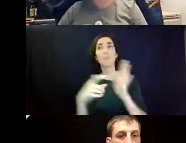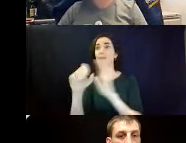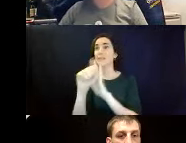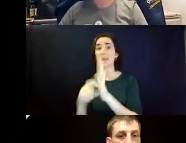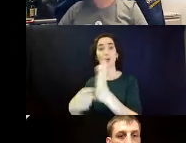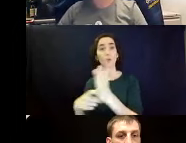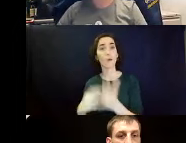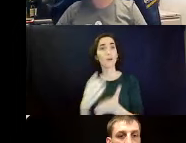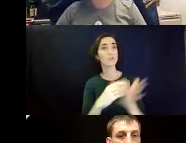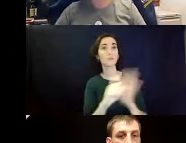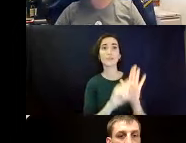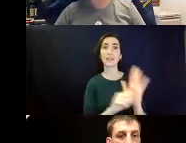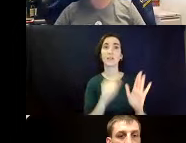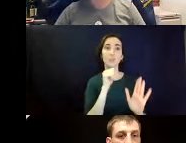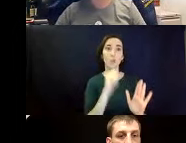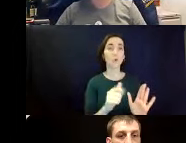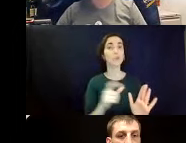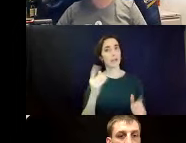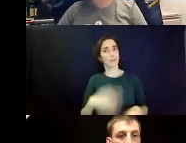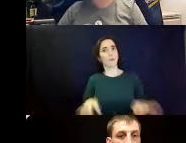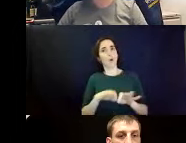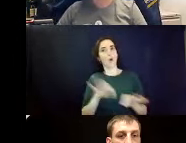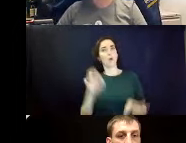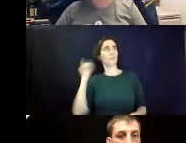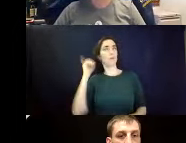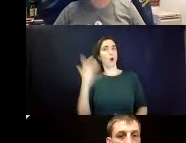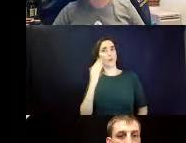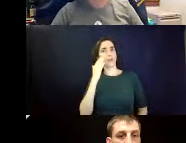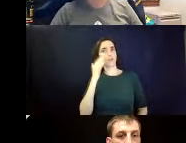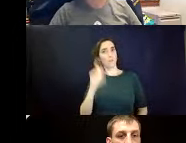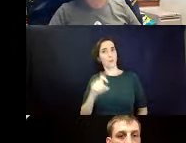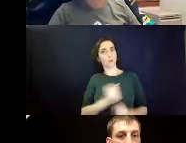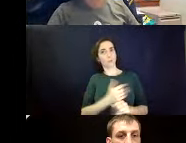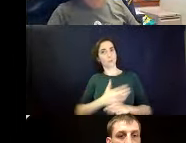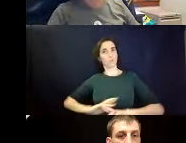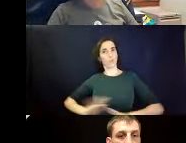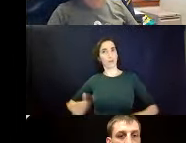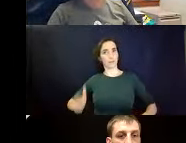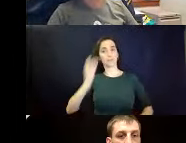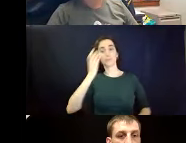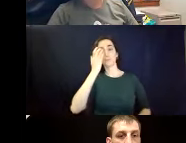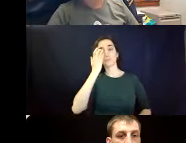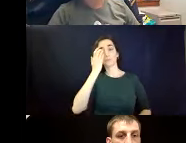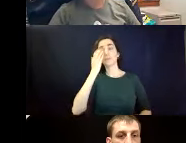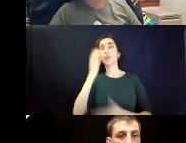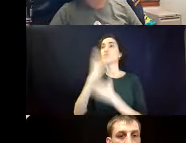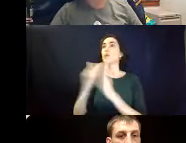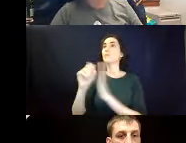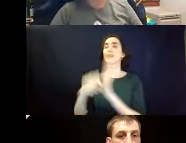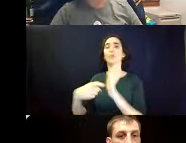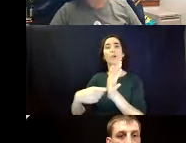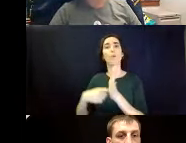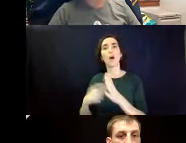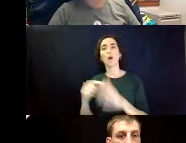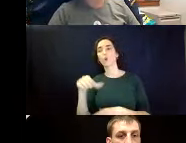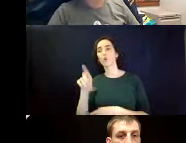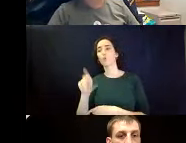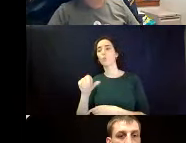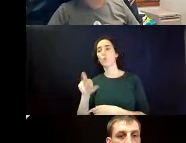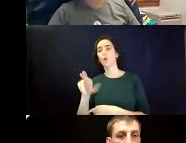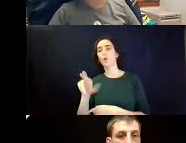You'd like to know that ahead of time so you can be prepared. Mandated quarantine periods. We saw this a lot at